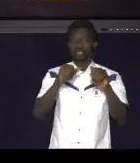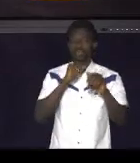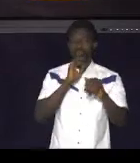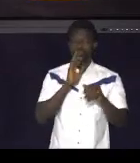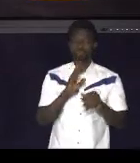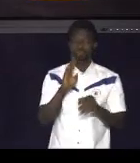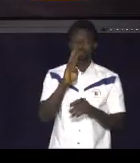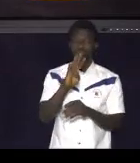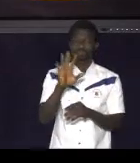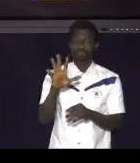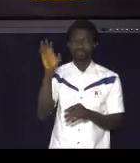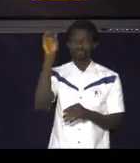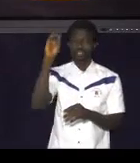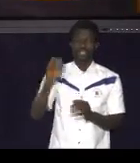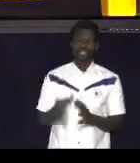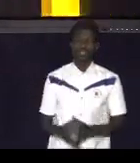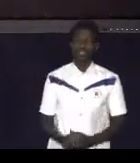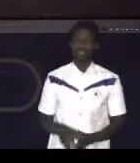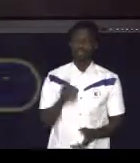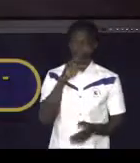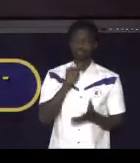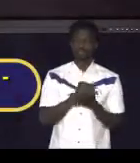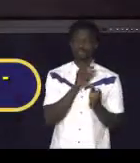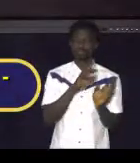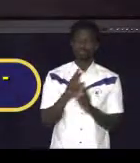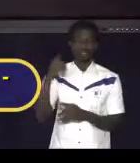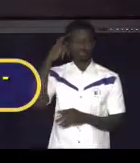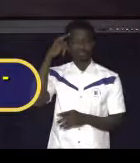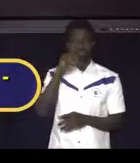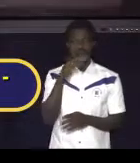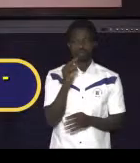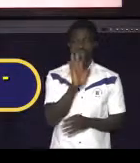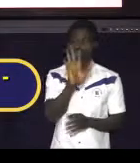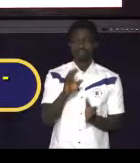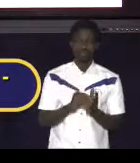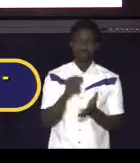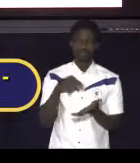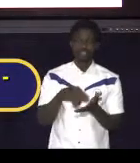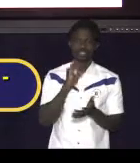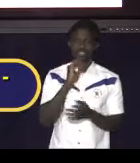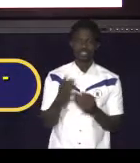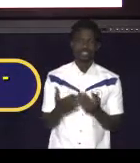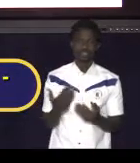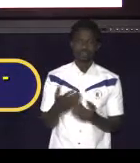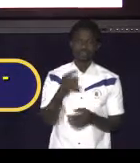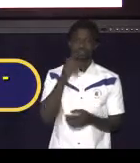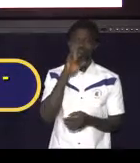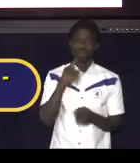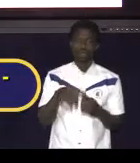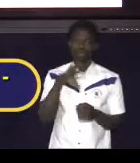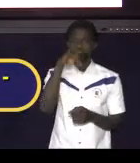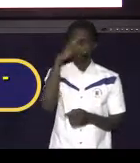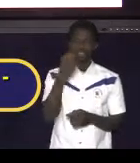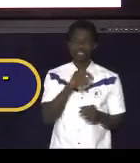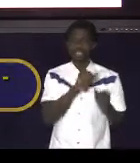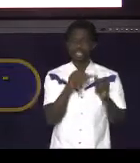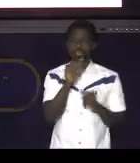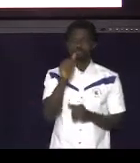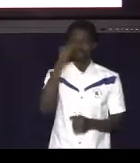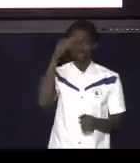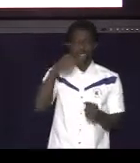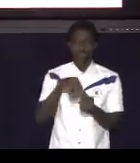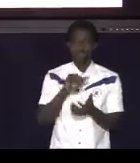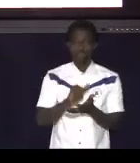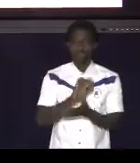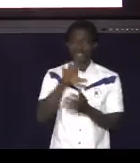45 degrees. I'm sure that you are ready for one of your own. This one is quite simple. You have to find the angle A.